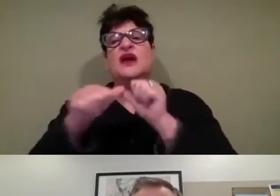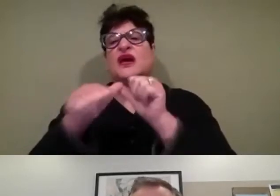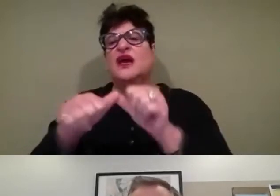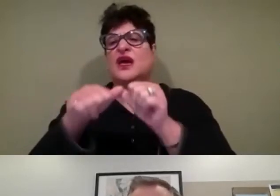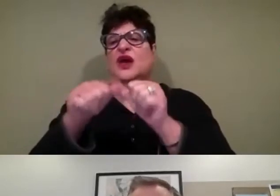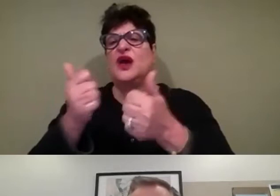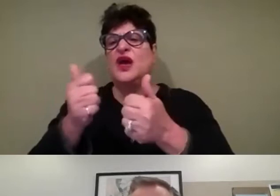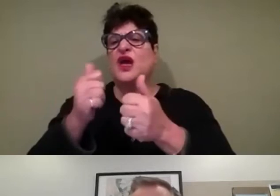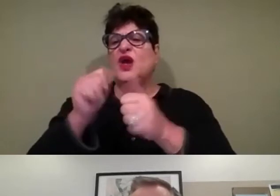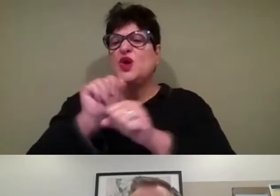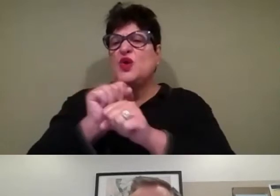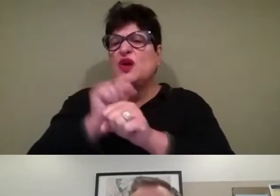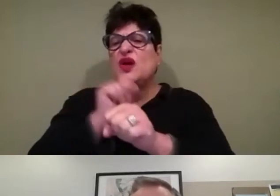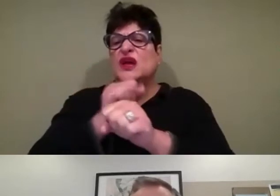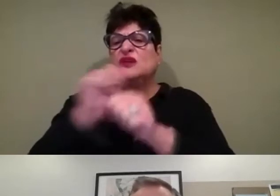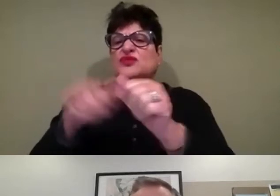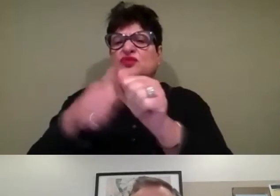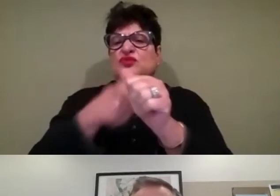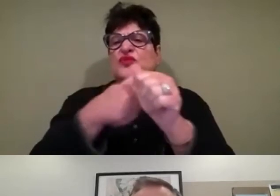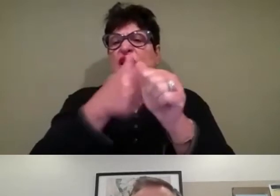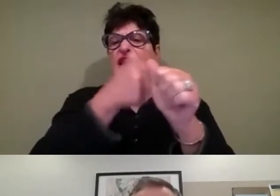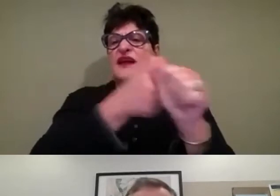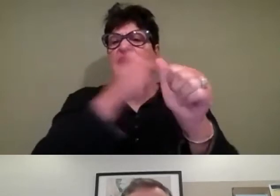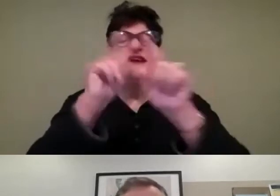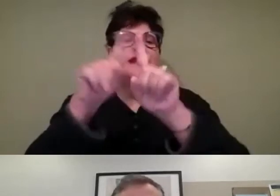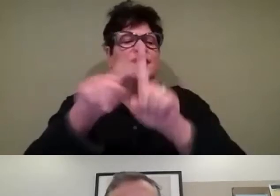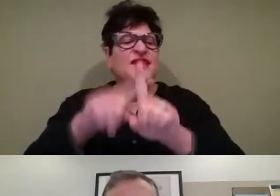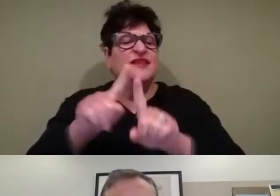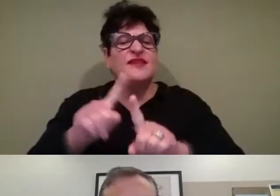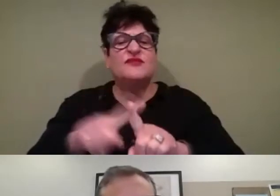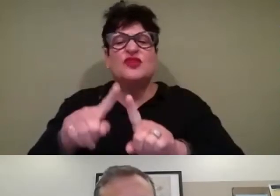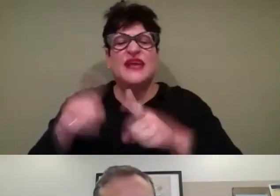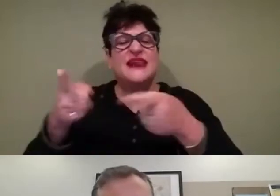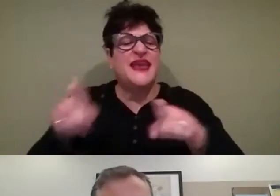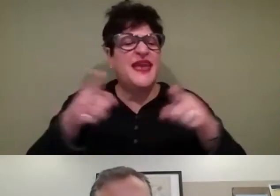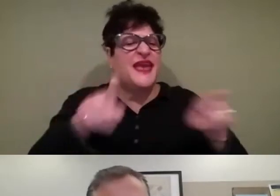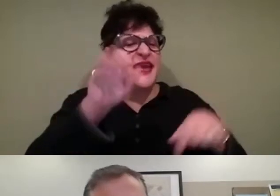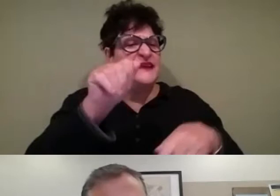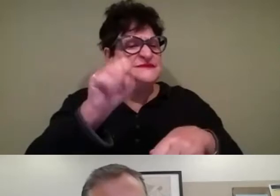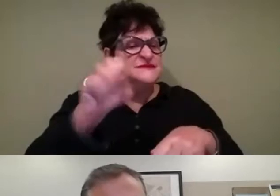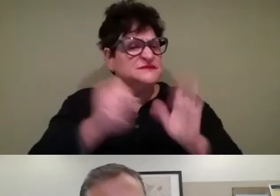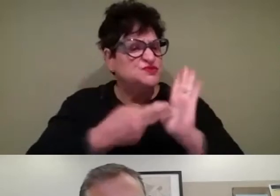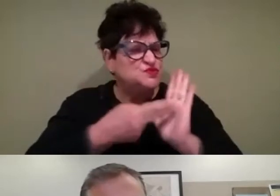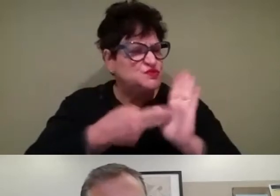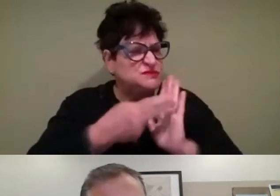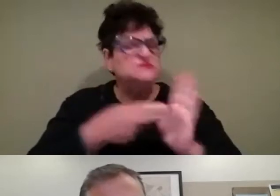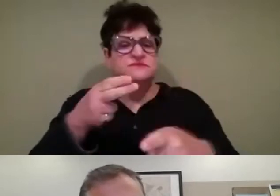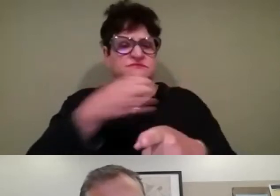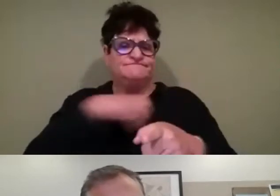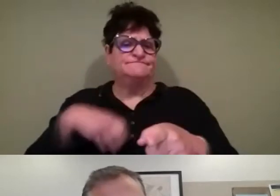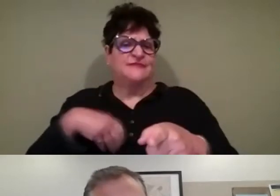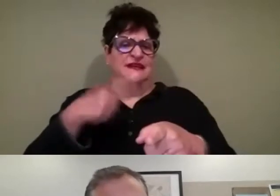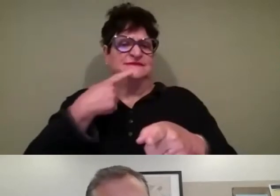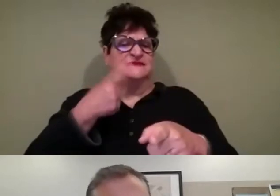track cases within the city of New Haven. As the mayor mentioned, there has been a slight uptick